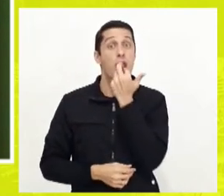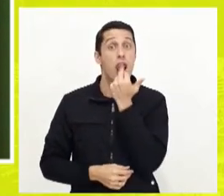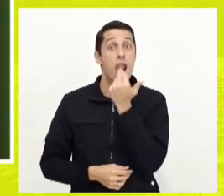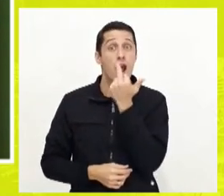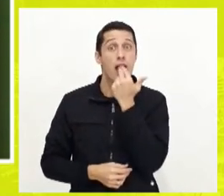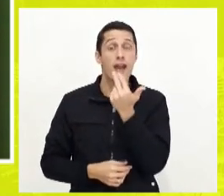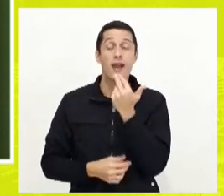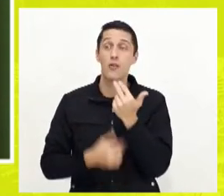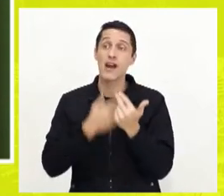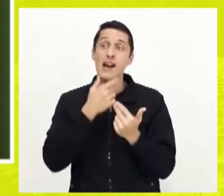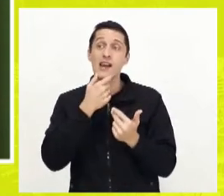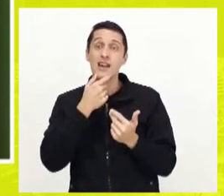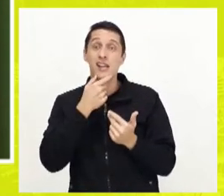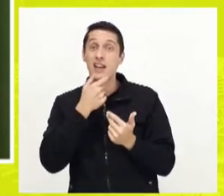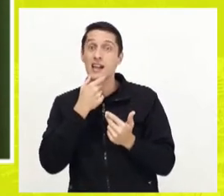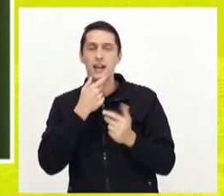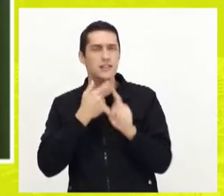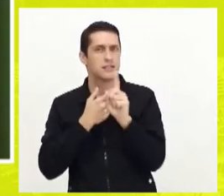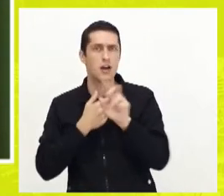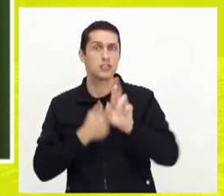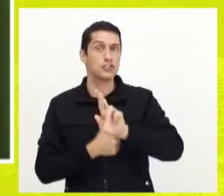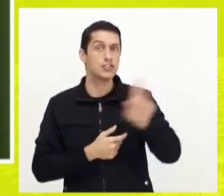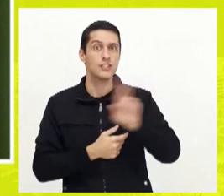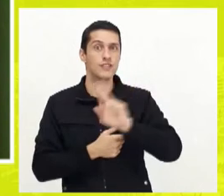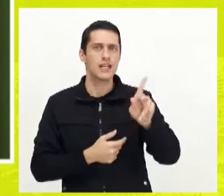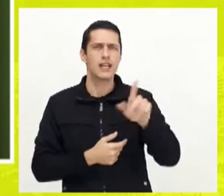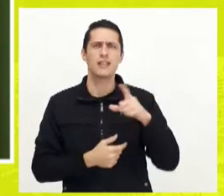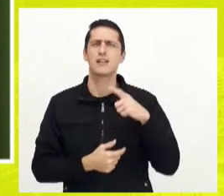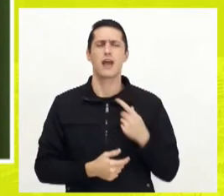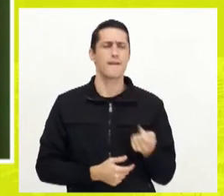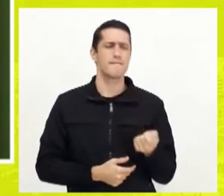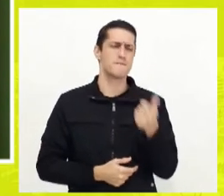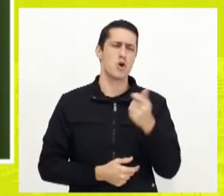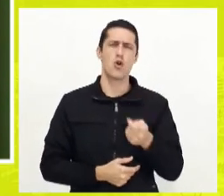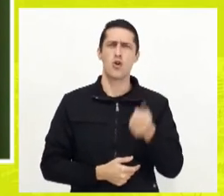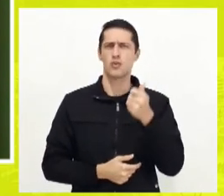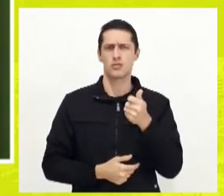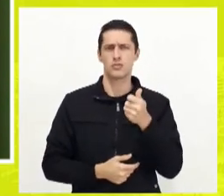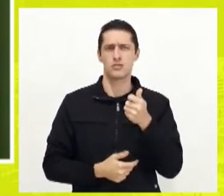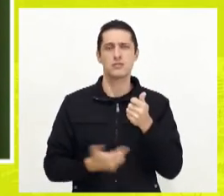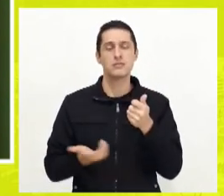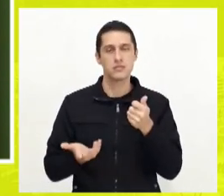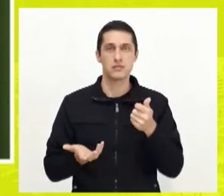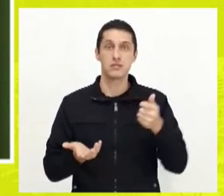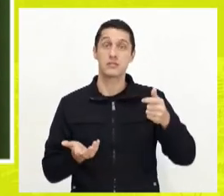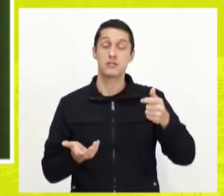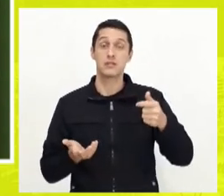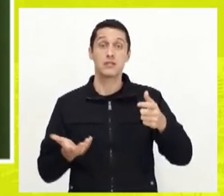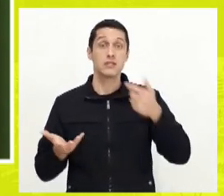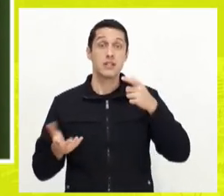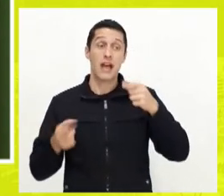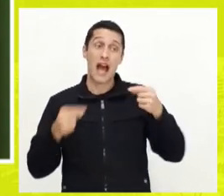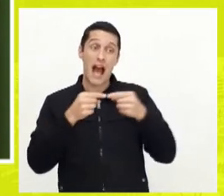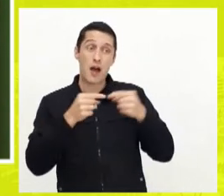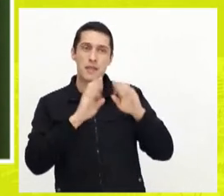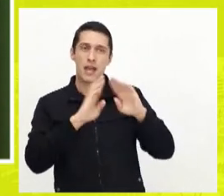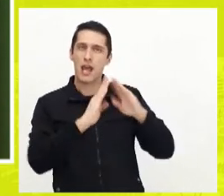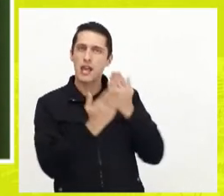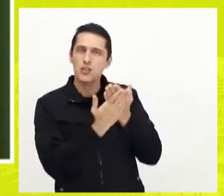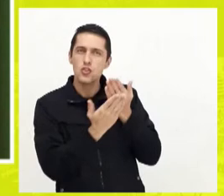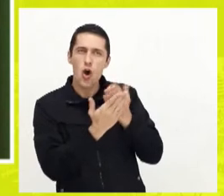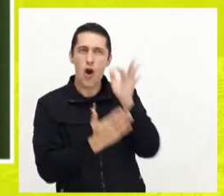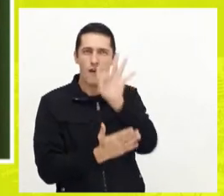english which is about everything related to pushing academic research and more